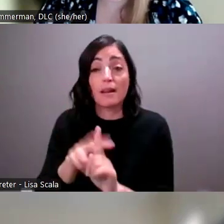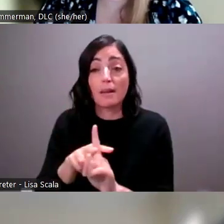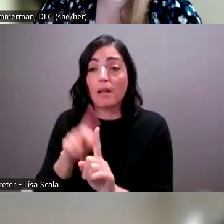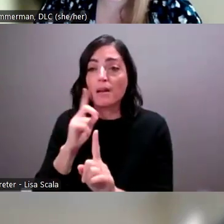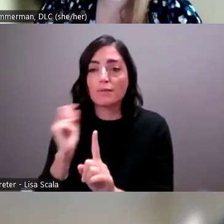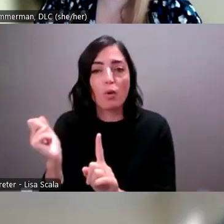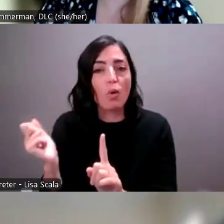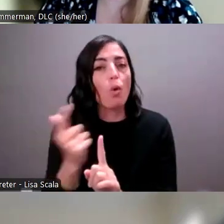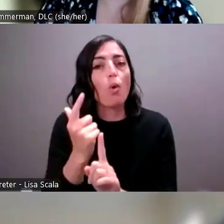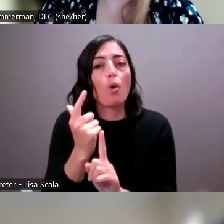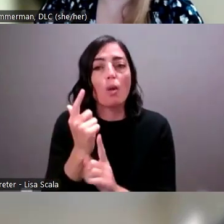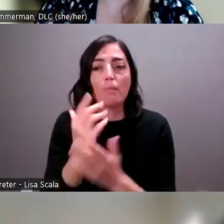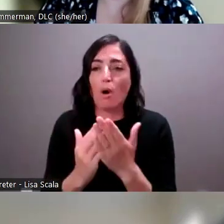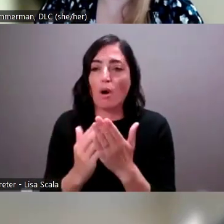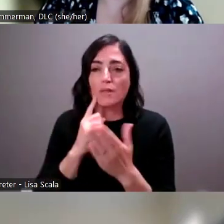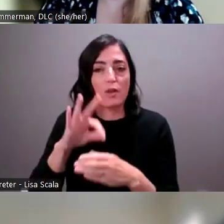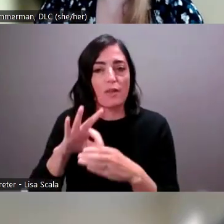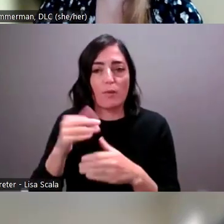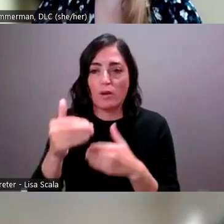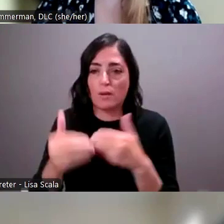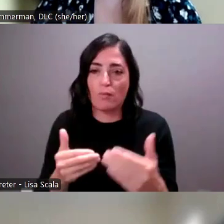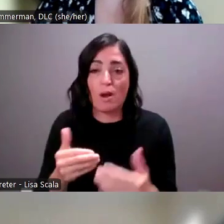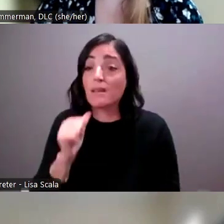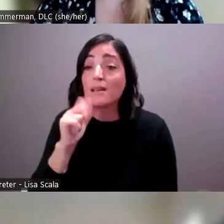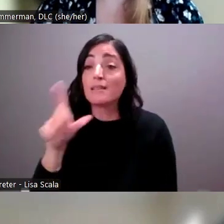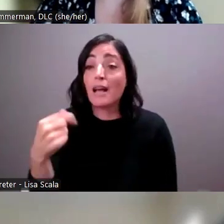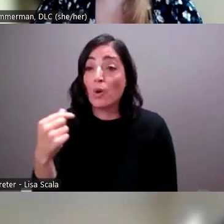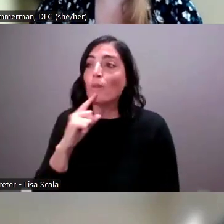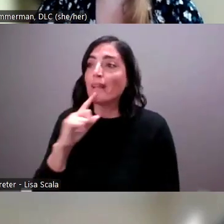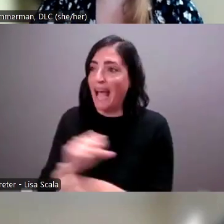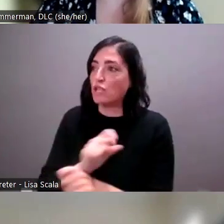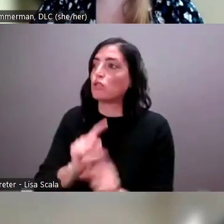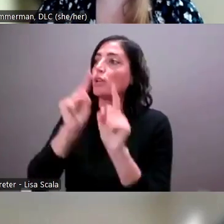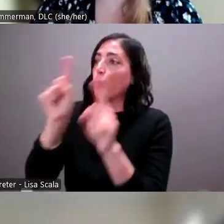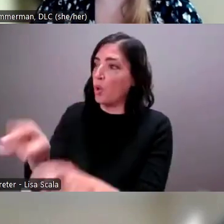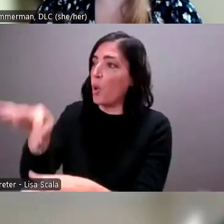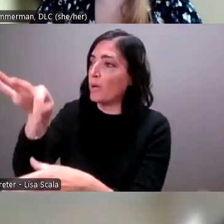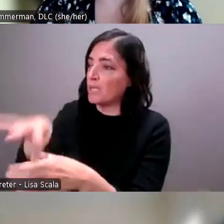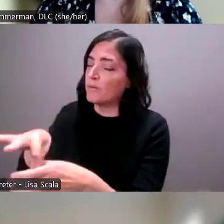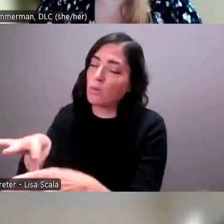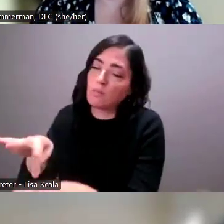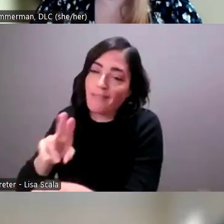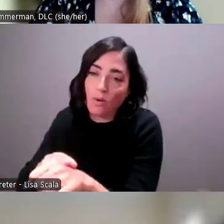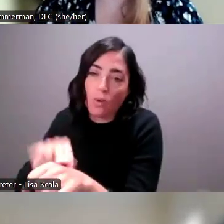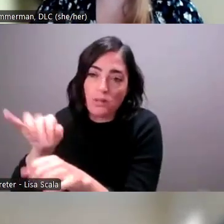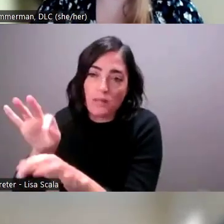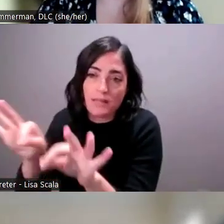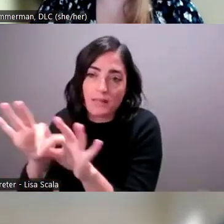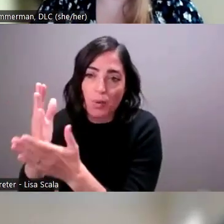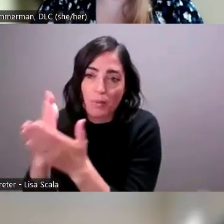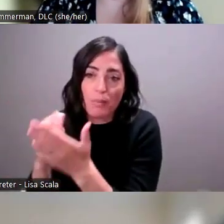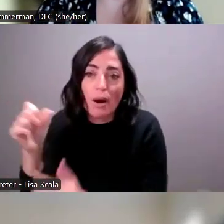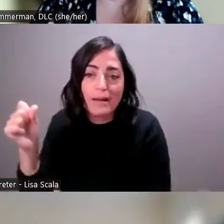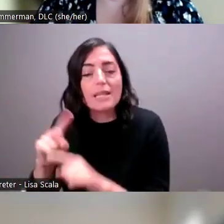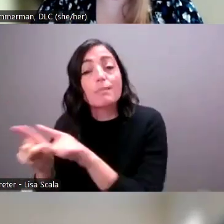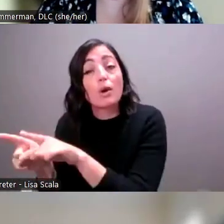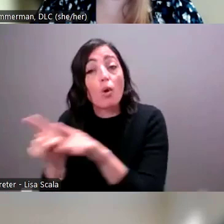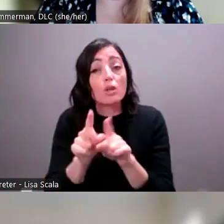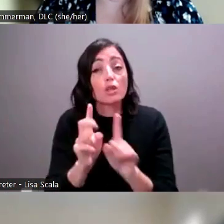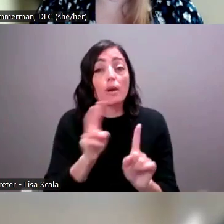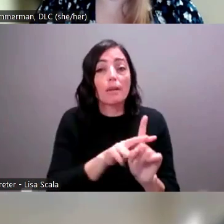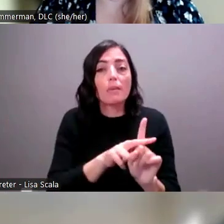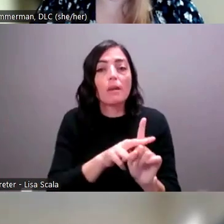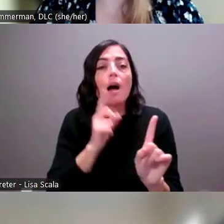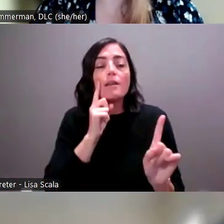the voting process, not just actually going to vote, although of course that's an important part of it, but it also applies